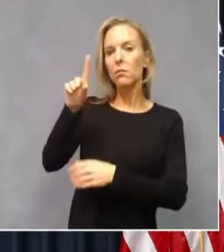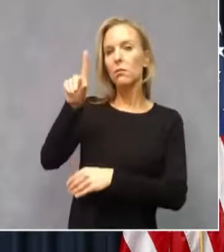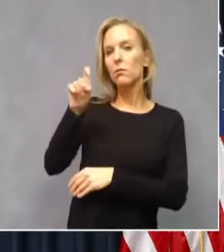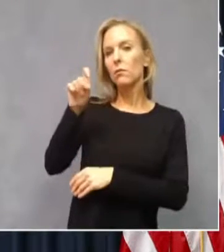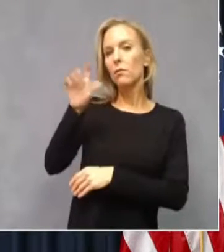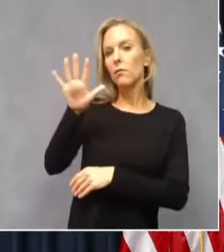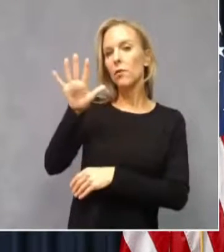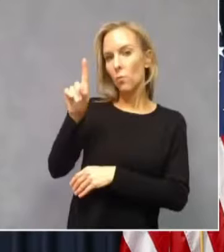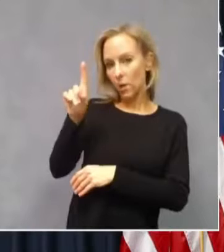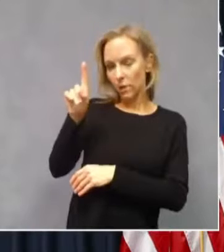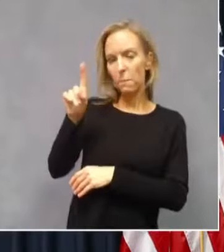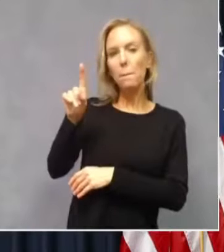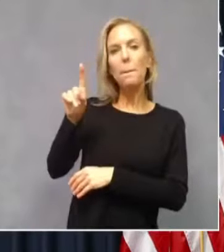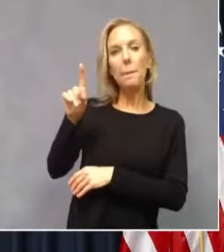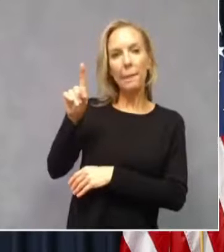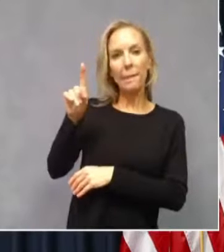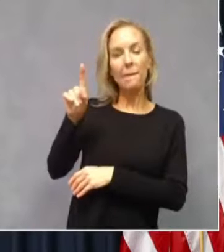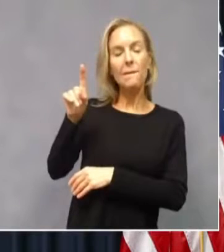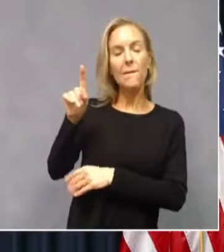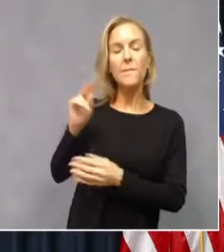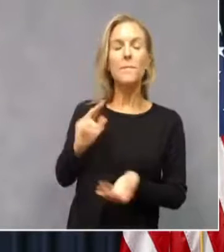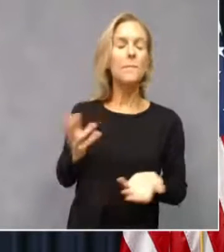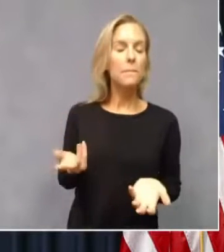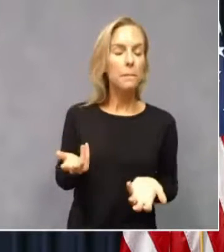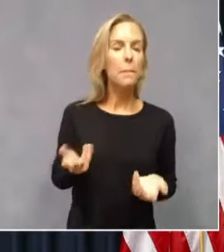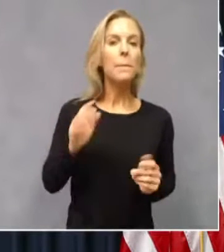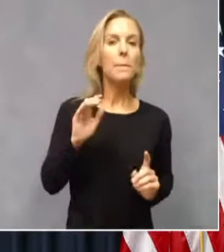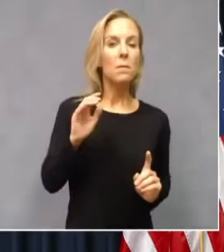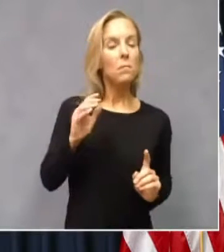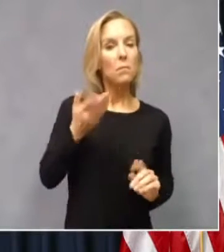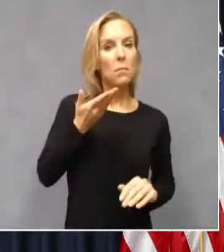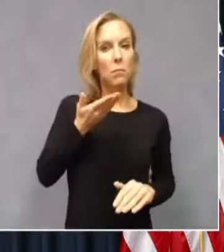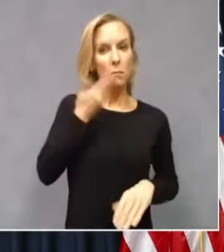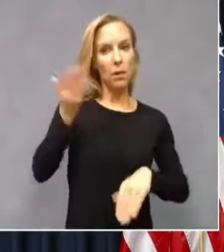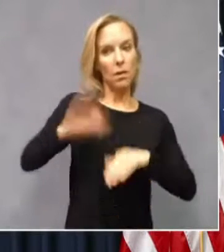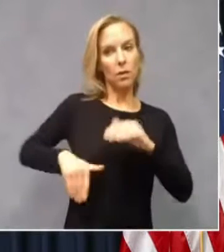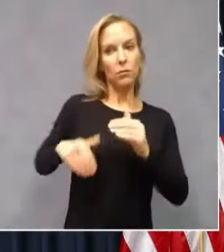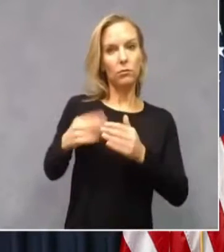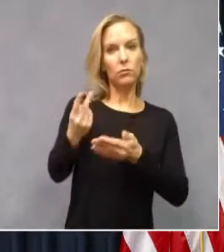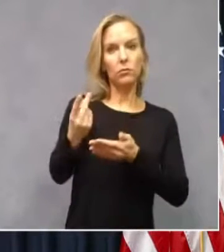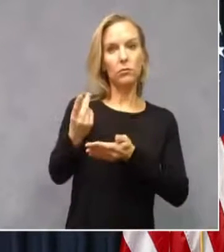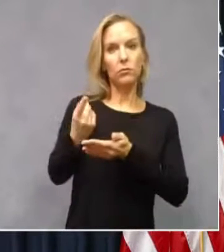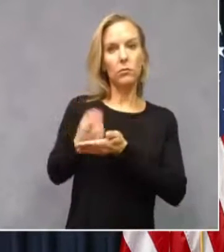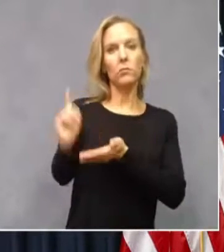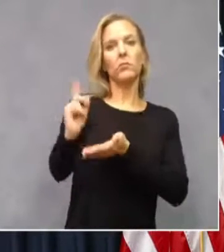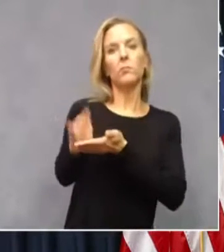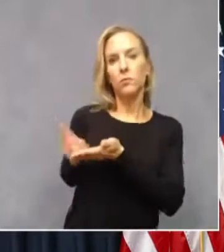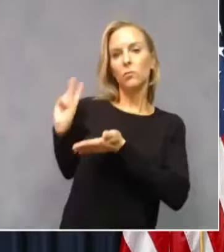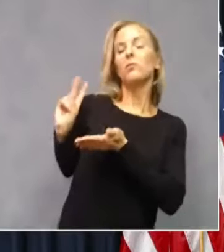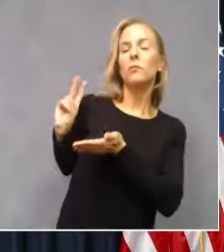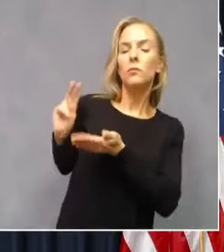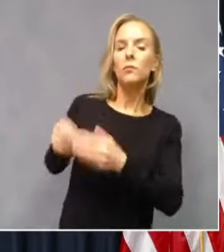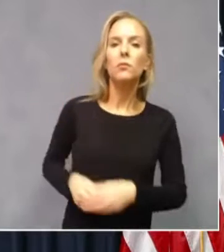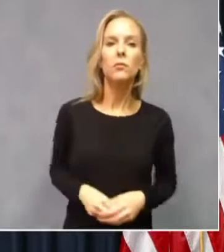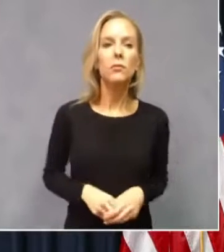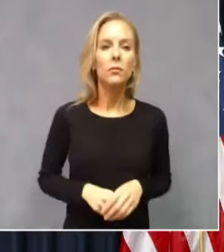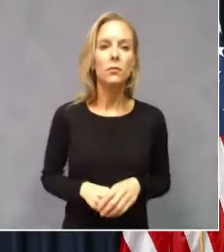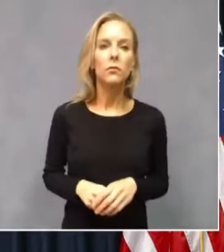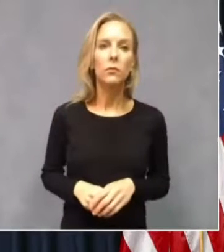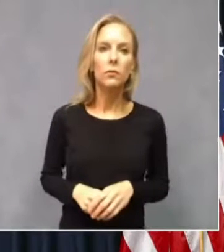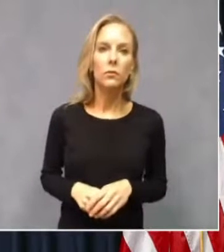4,151. So again, better than the last couple weeks. We have